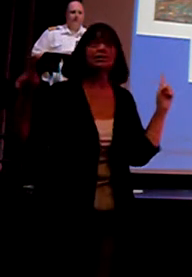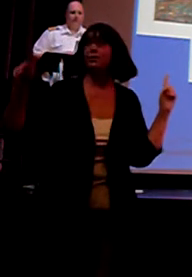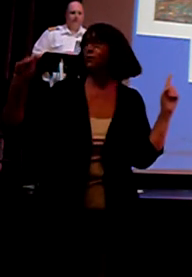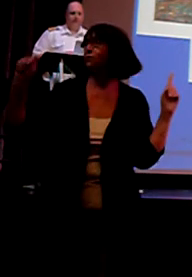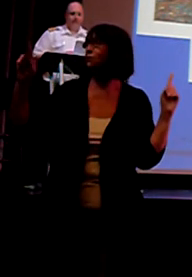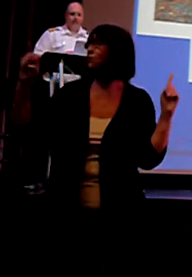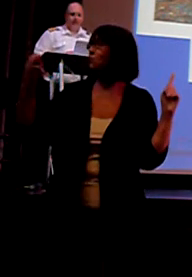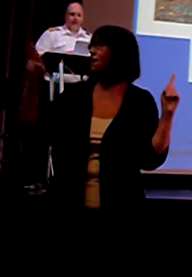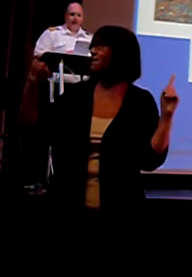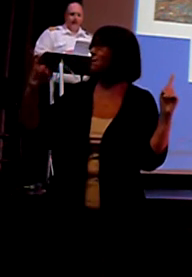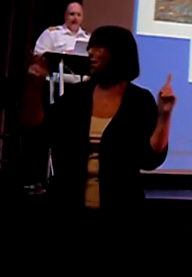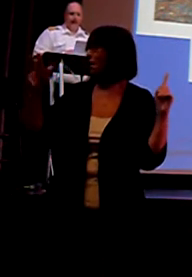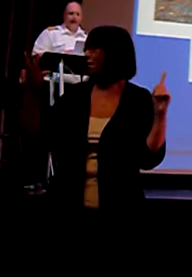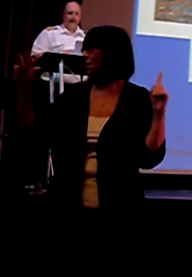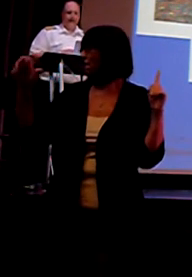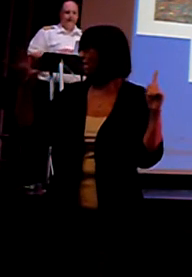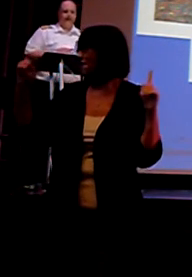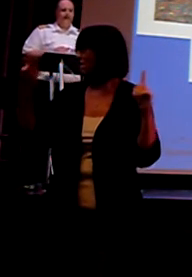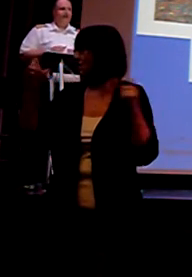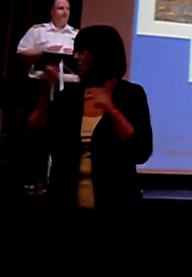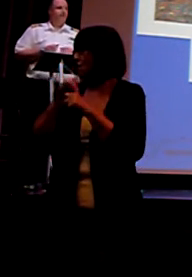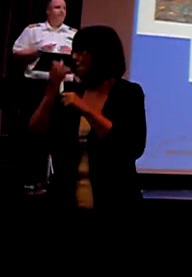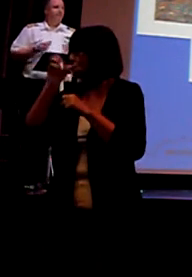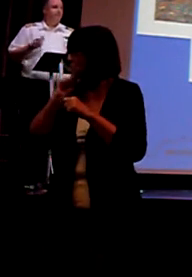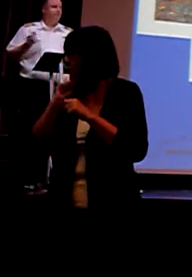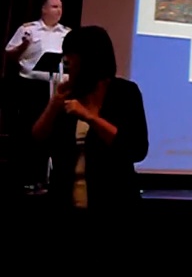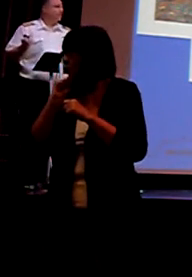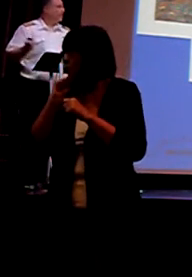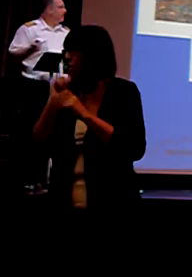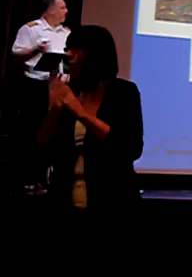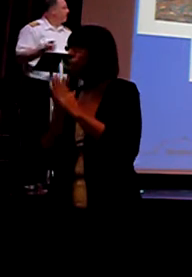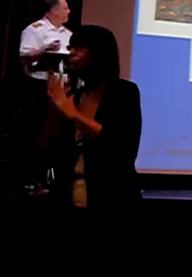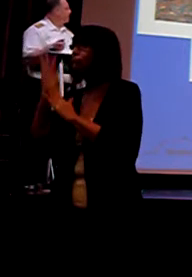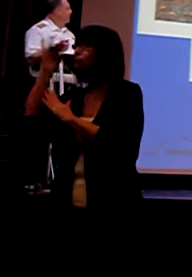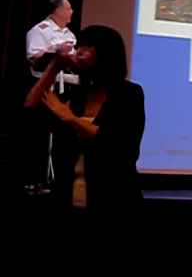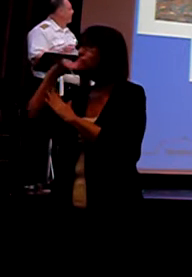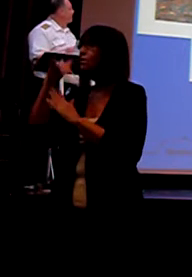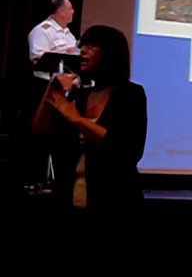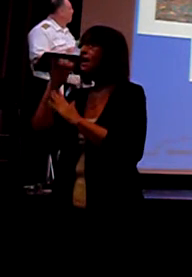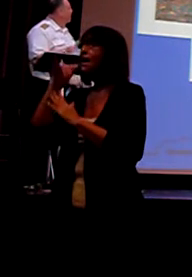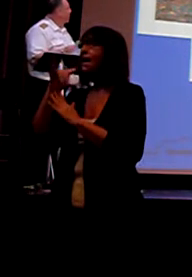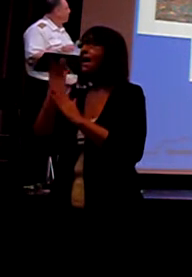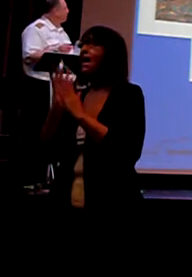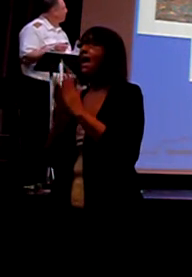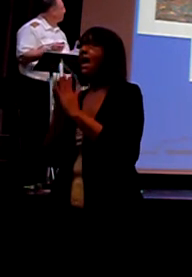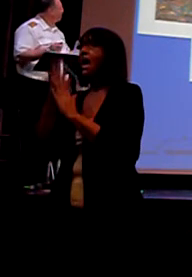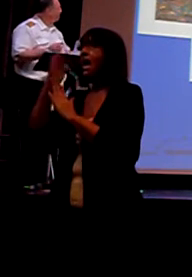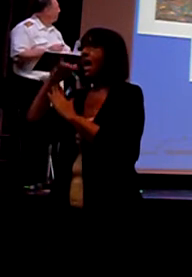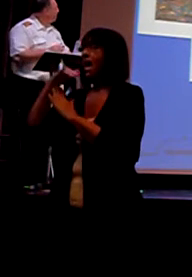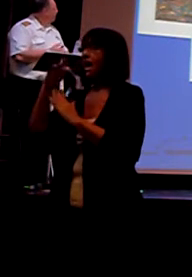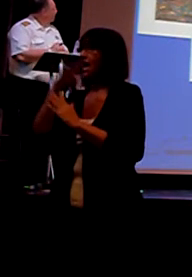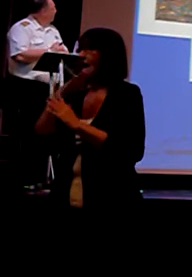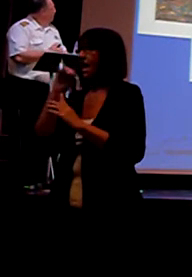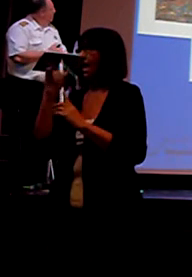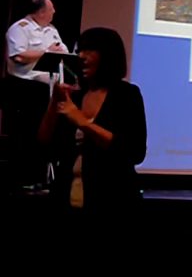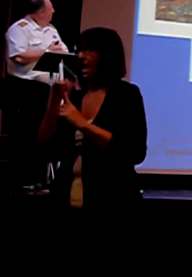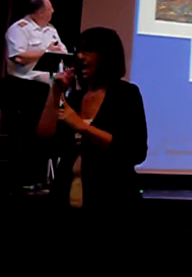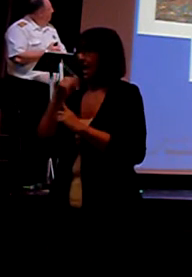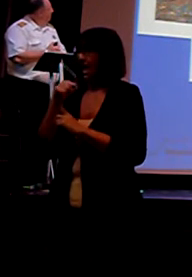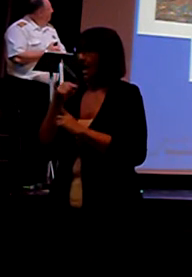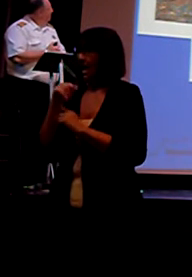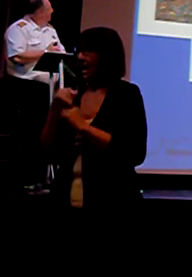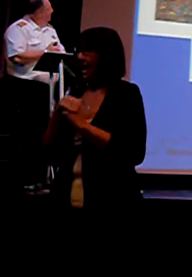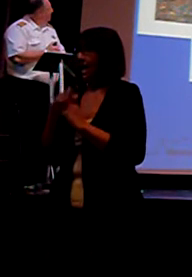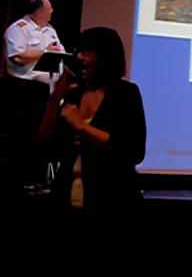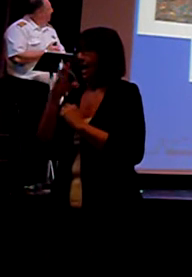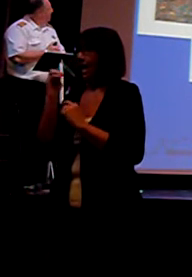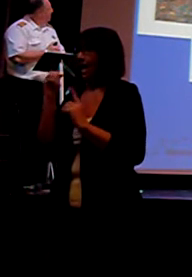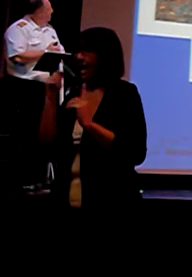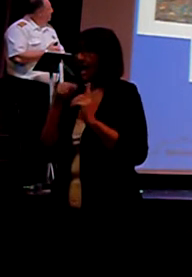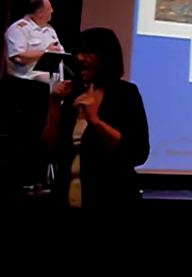years old, and the style is Baroque,